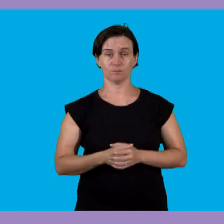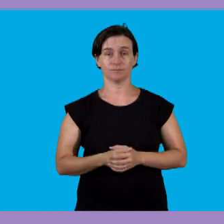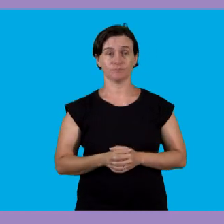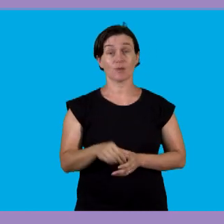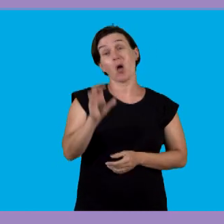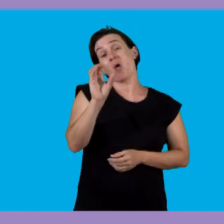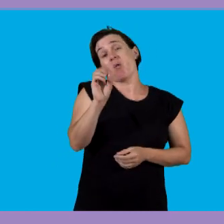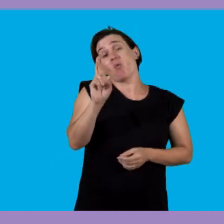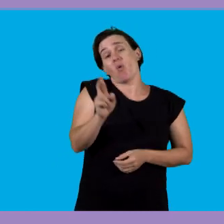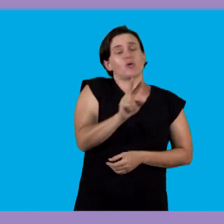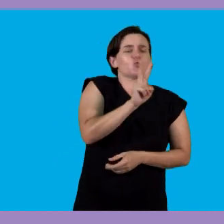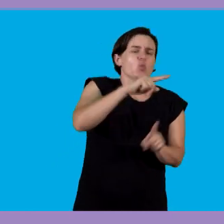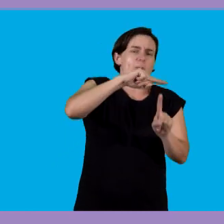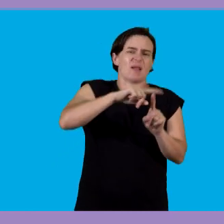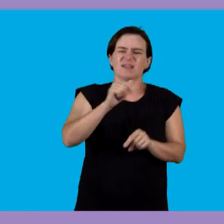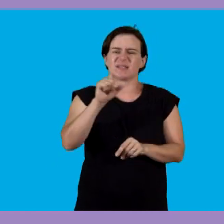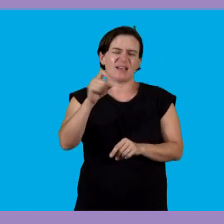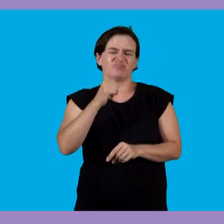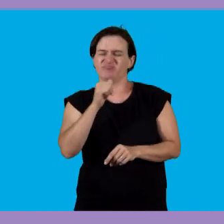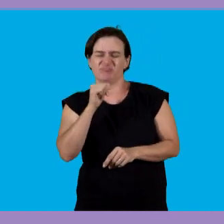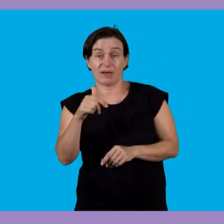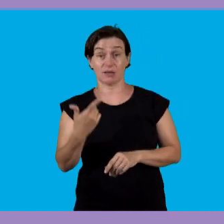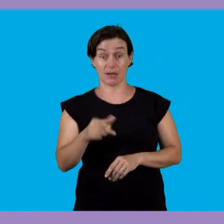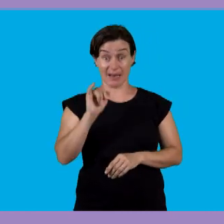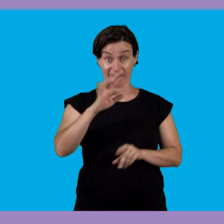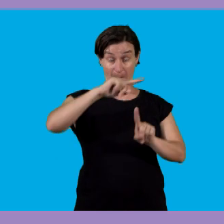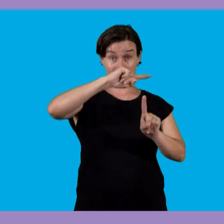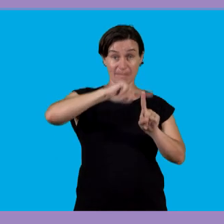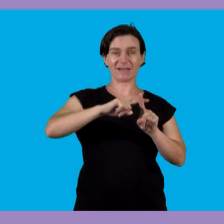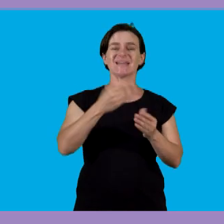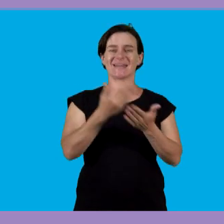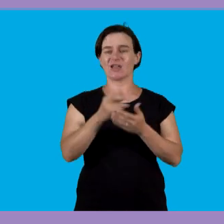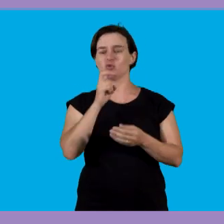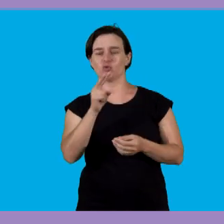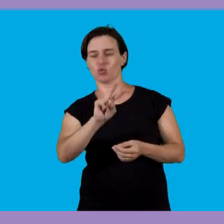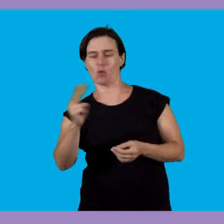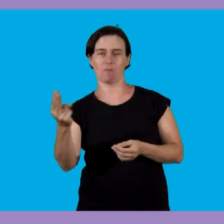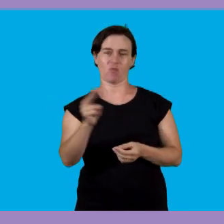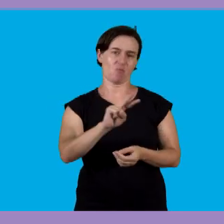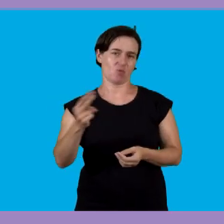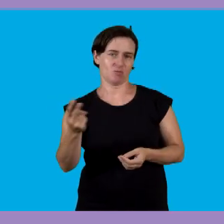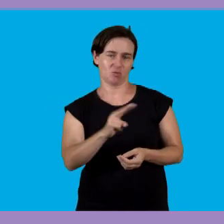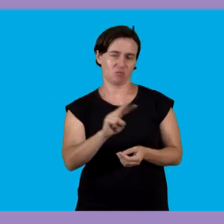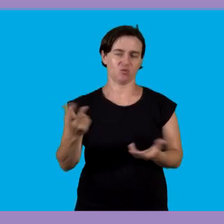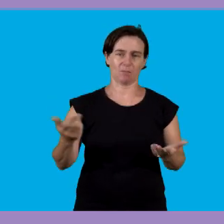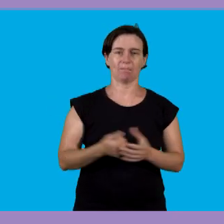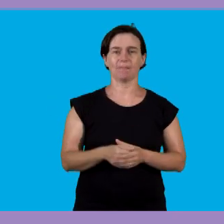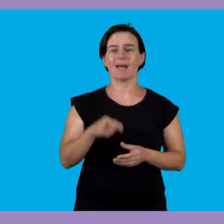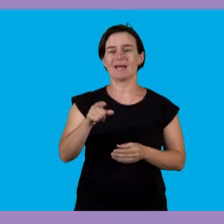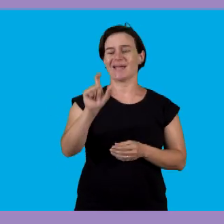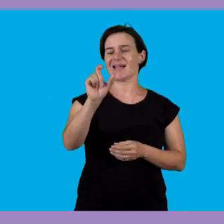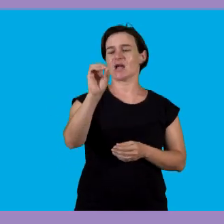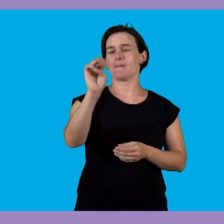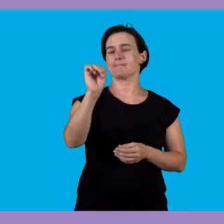x plus 2, or you can say 2 plus x. Remember, addition is commutative. So that